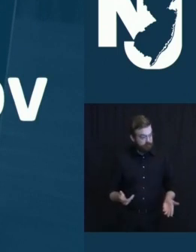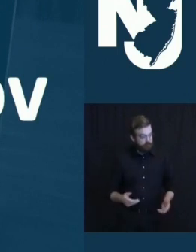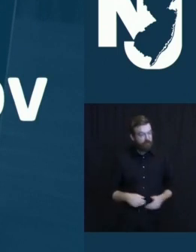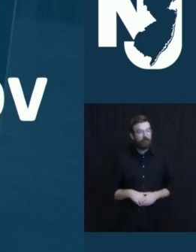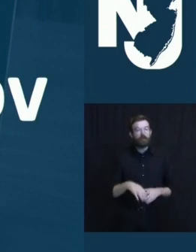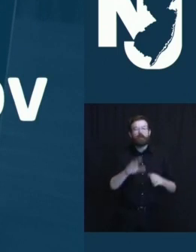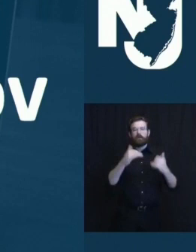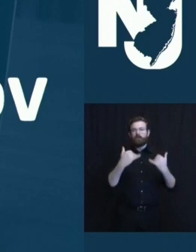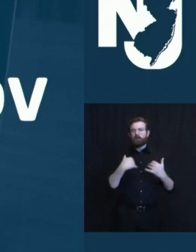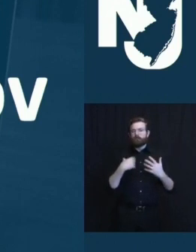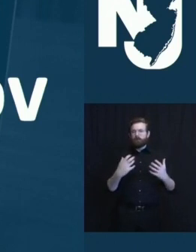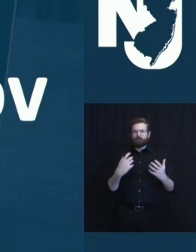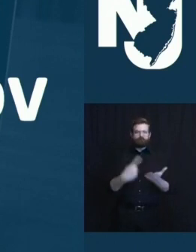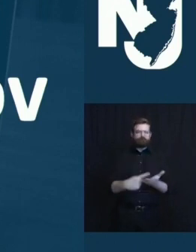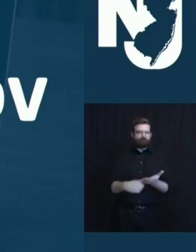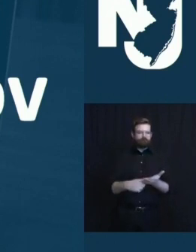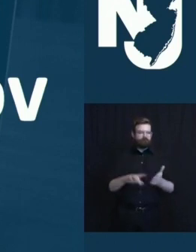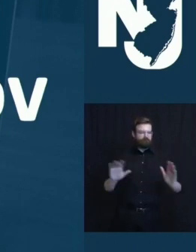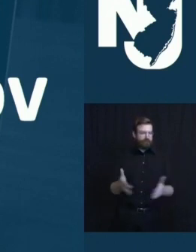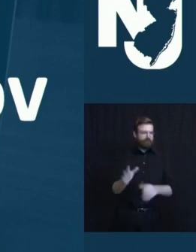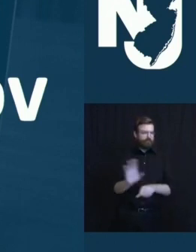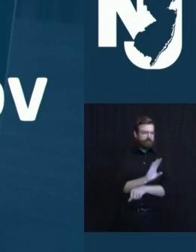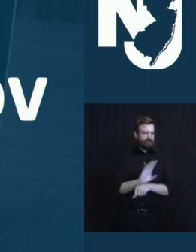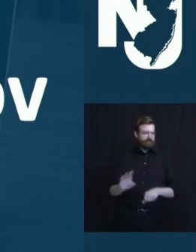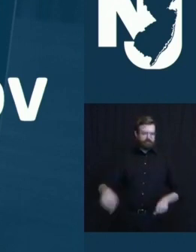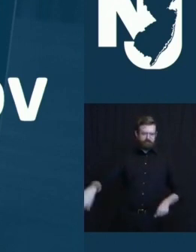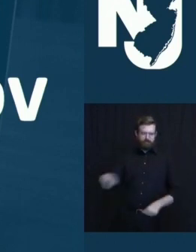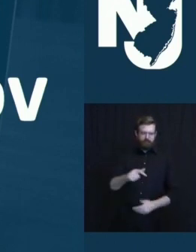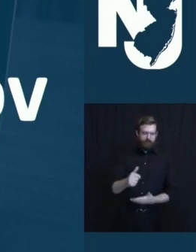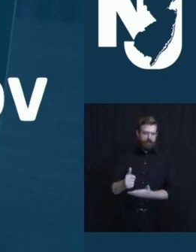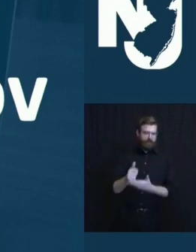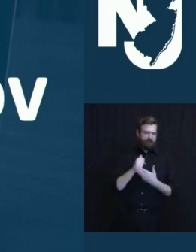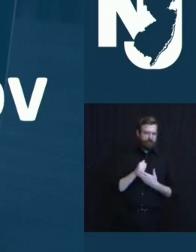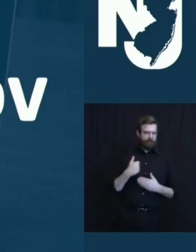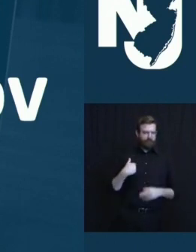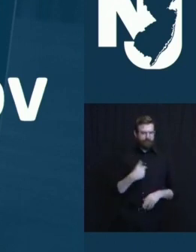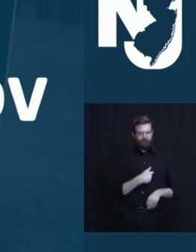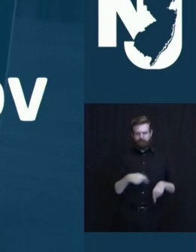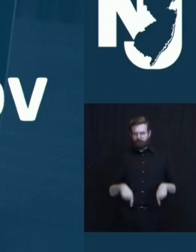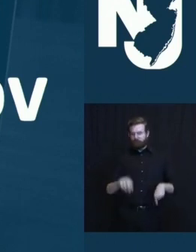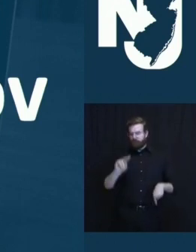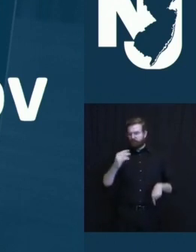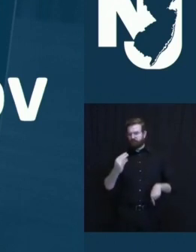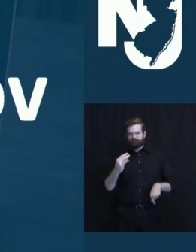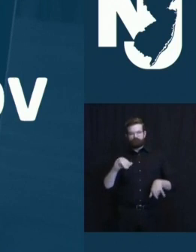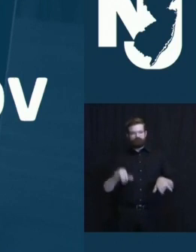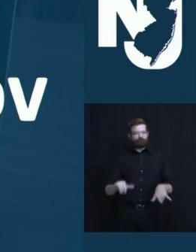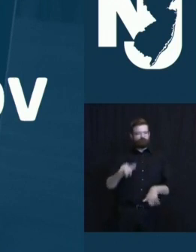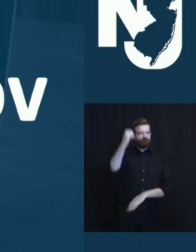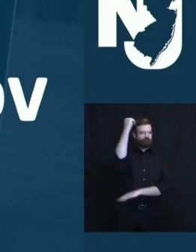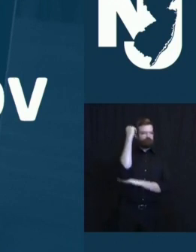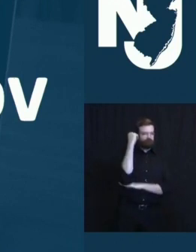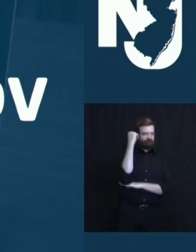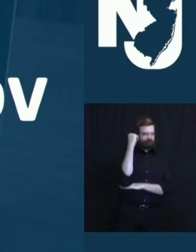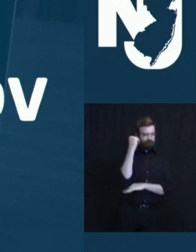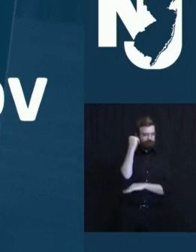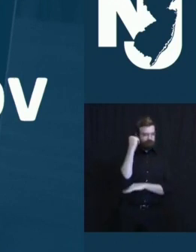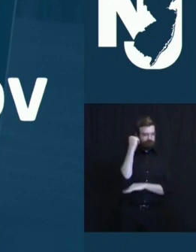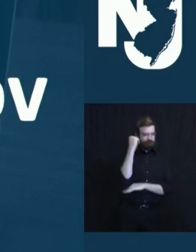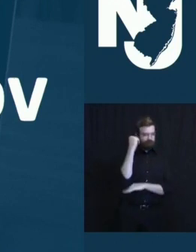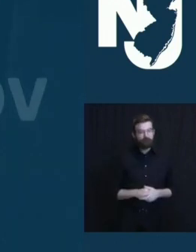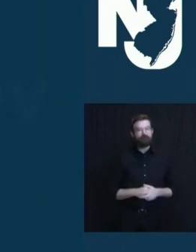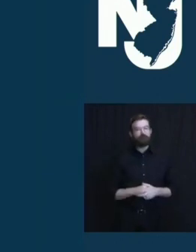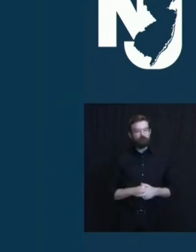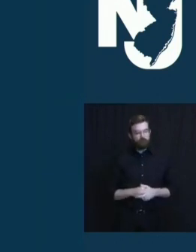strong, I mean figuratively and literally. 20 years, Drew Hayes, with whom I had the great honor of speaking yesterday, has owned